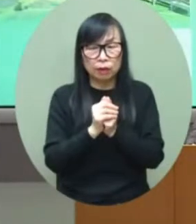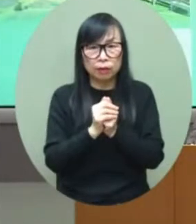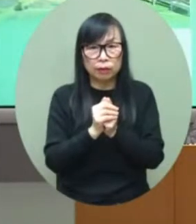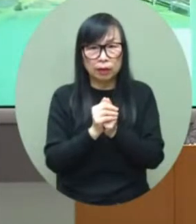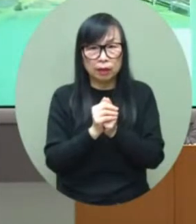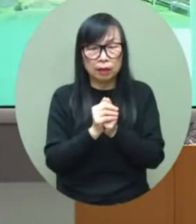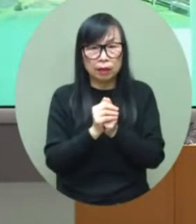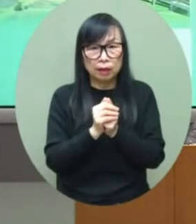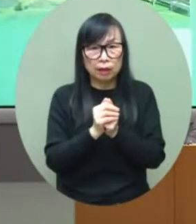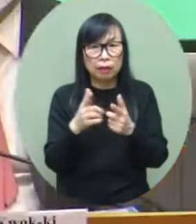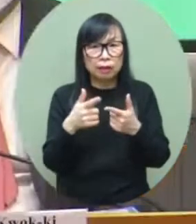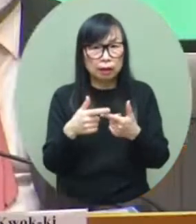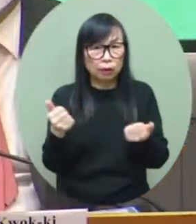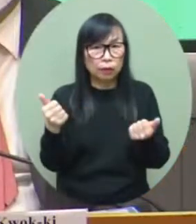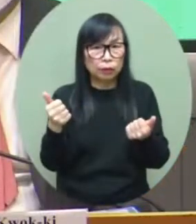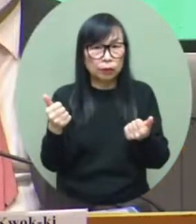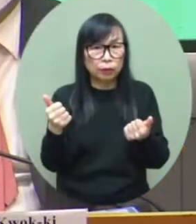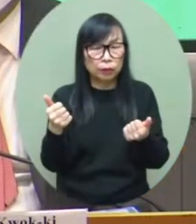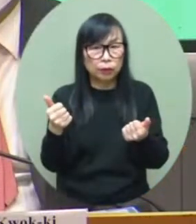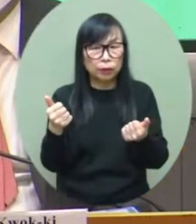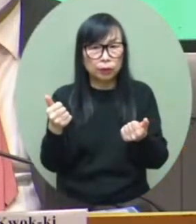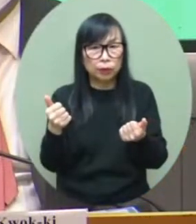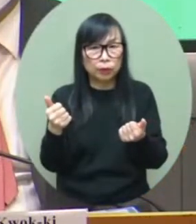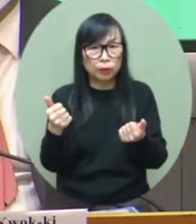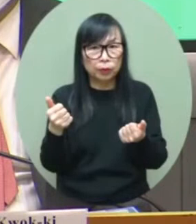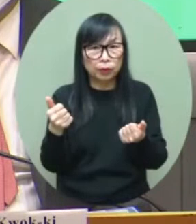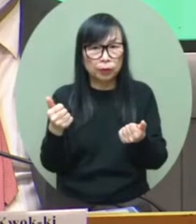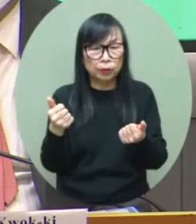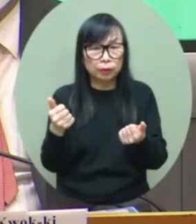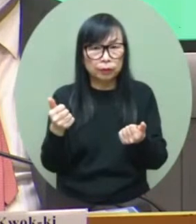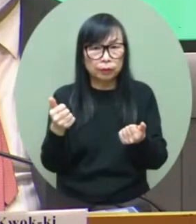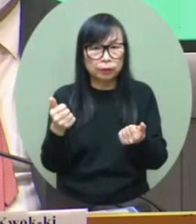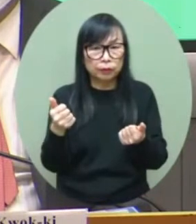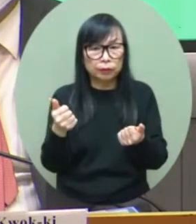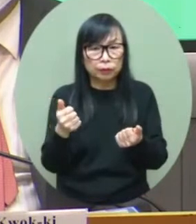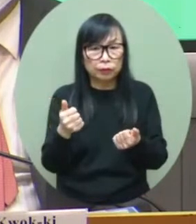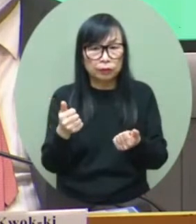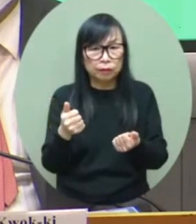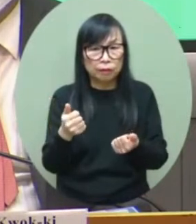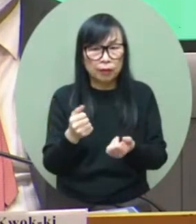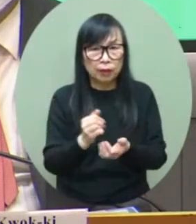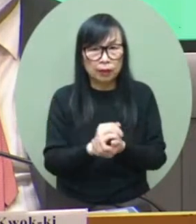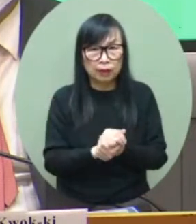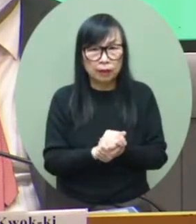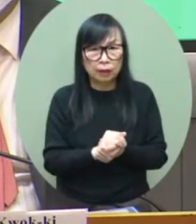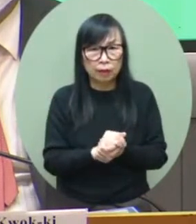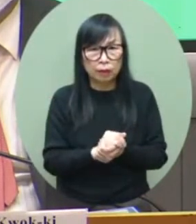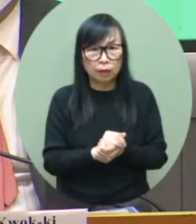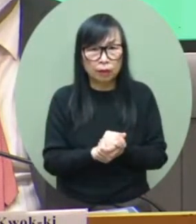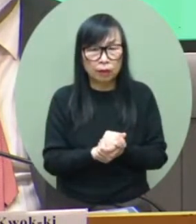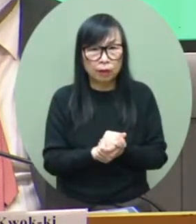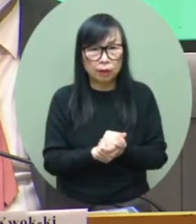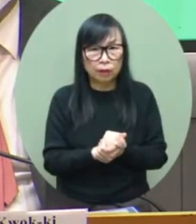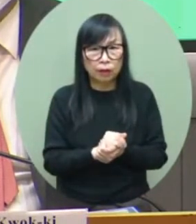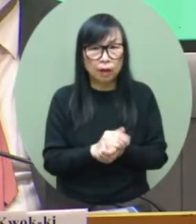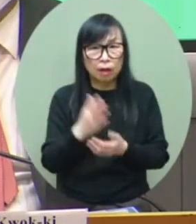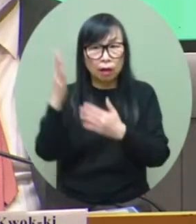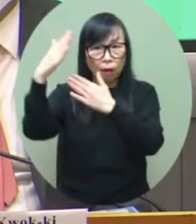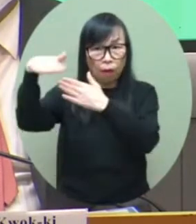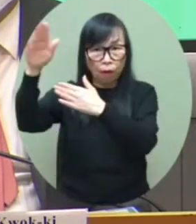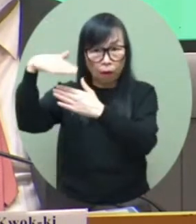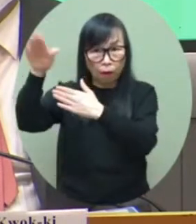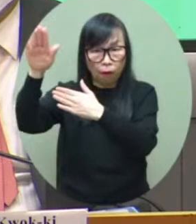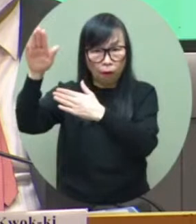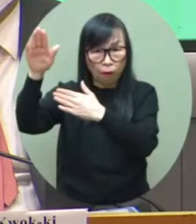to people that visits Hong Kong from over, returns to Hong Kong or come to Hong Kong to